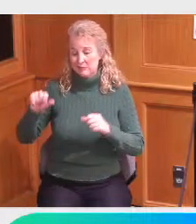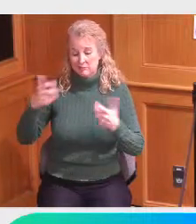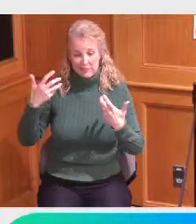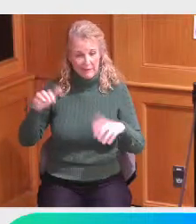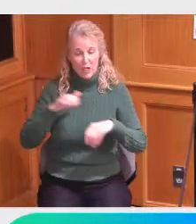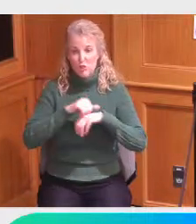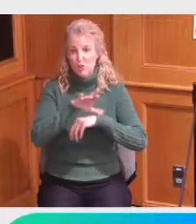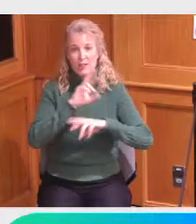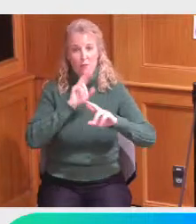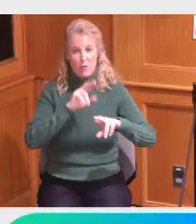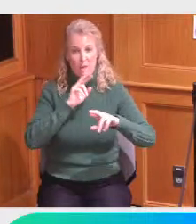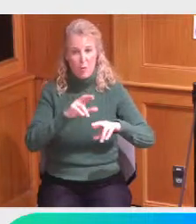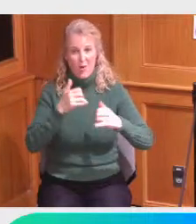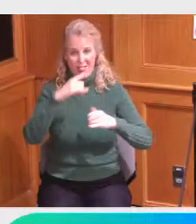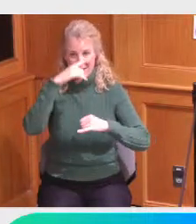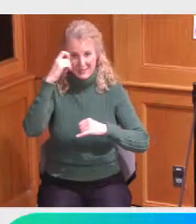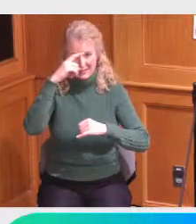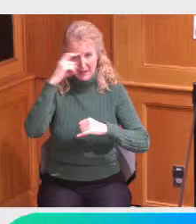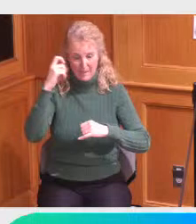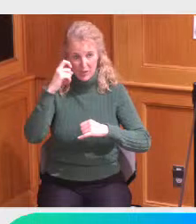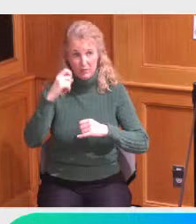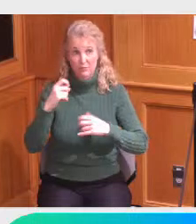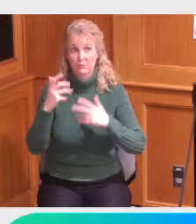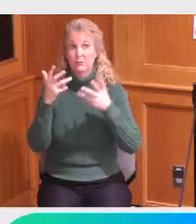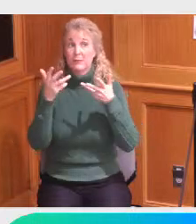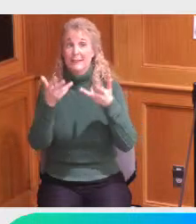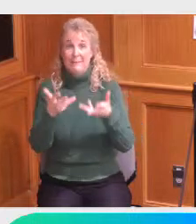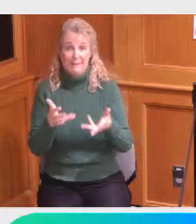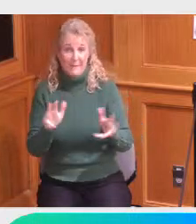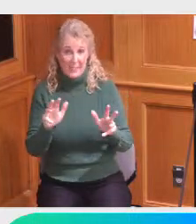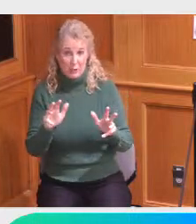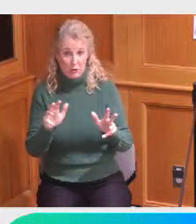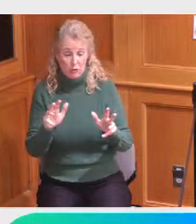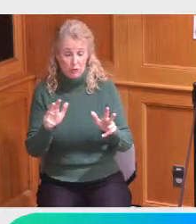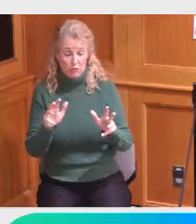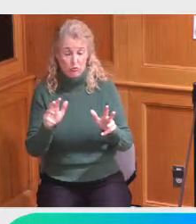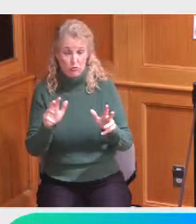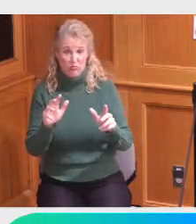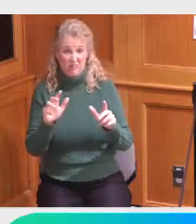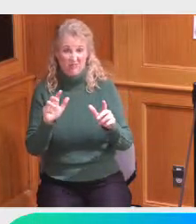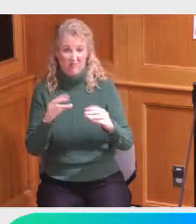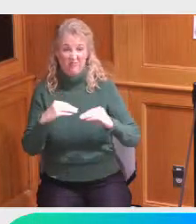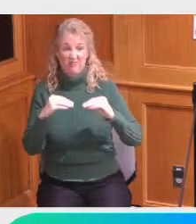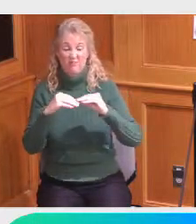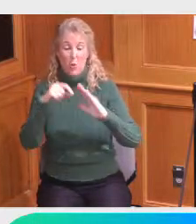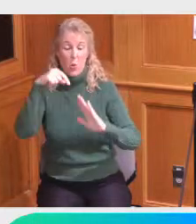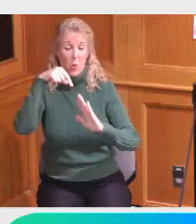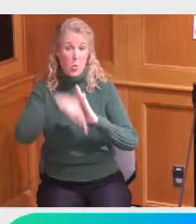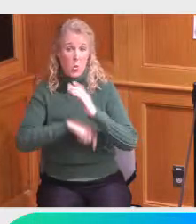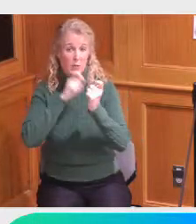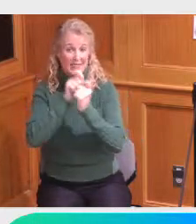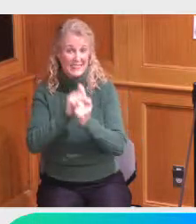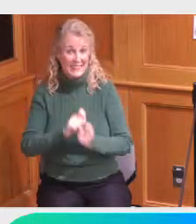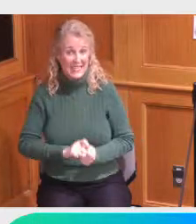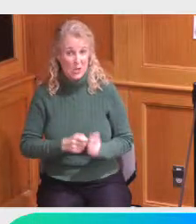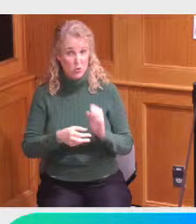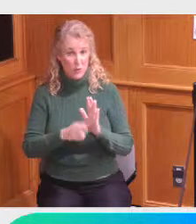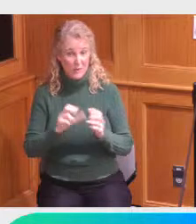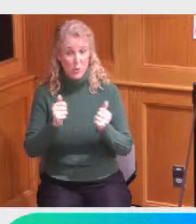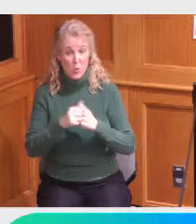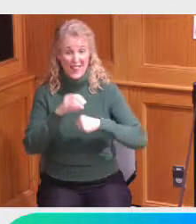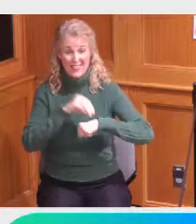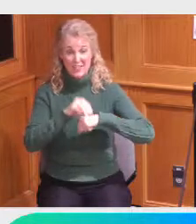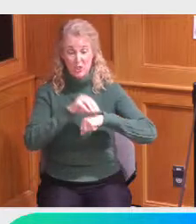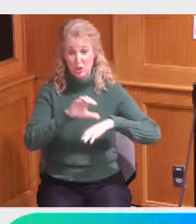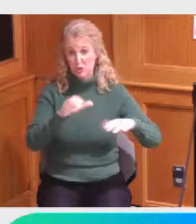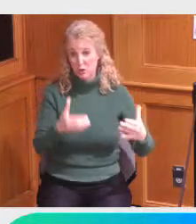to the commissioners early this summer, and then have the capacity to move into a longer, more detailed review with the consultants for